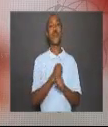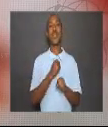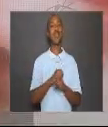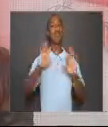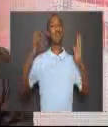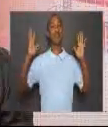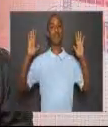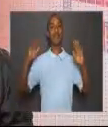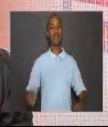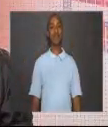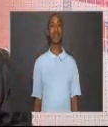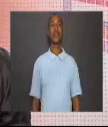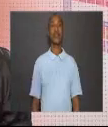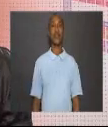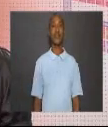great.